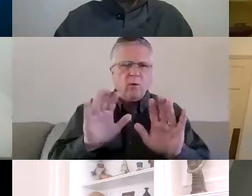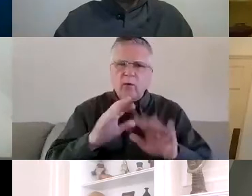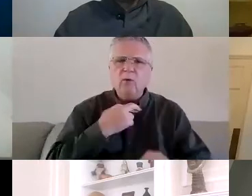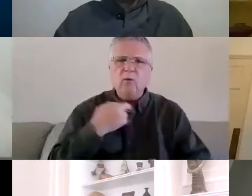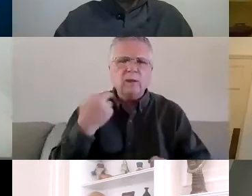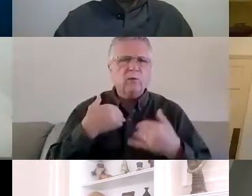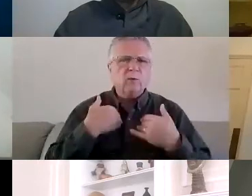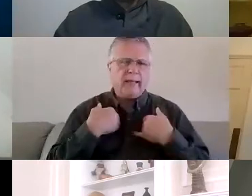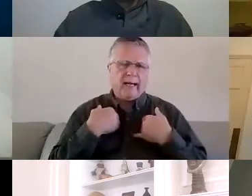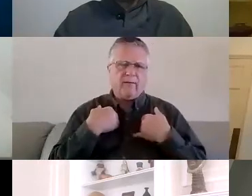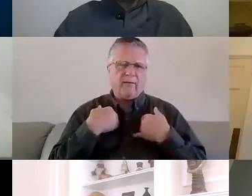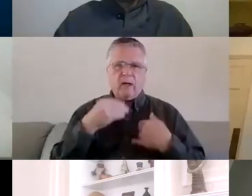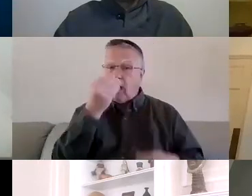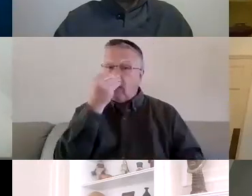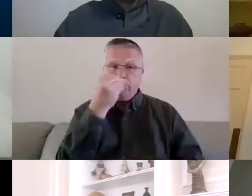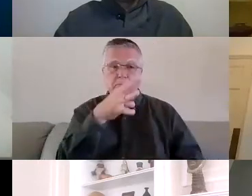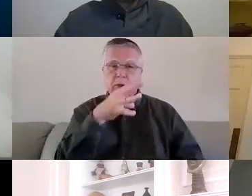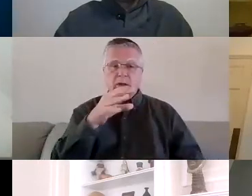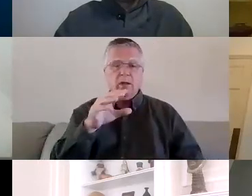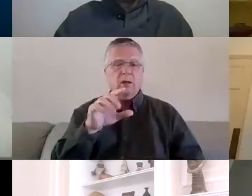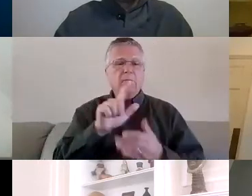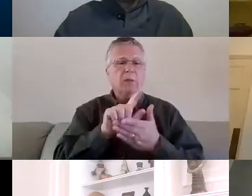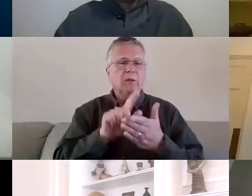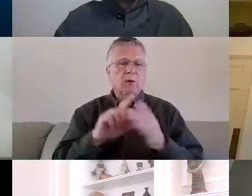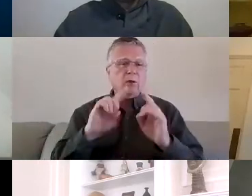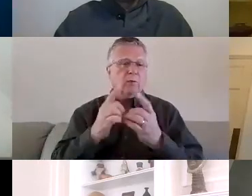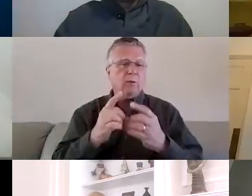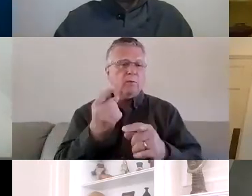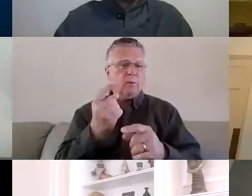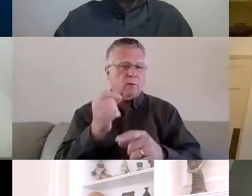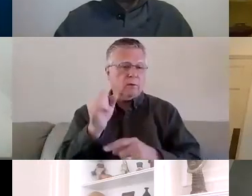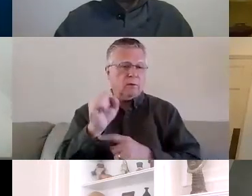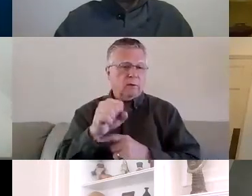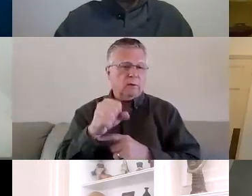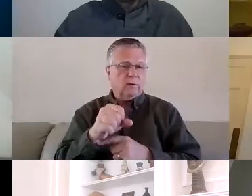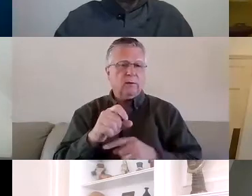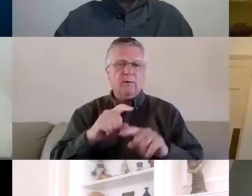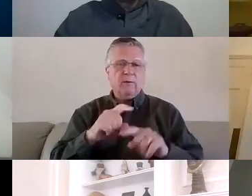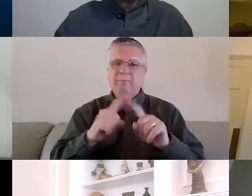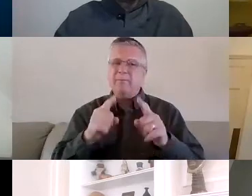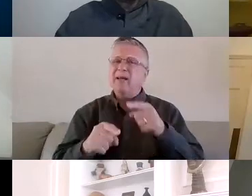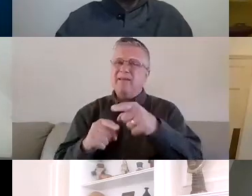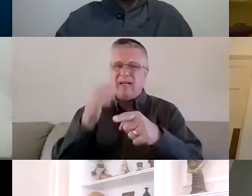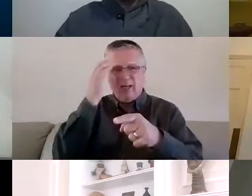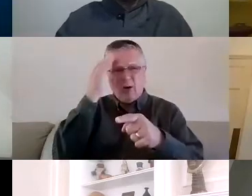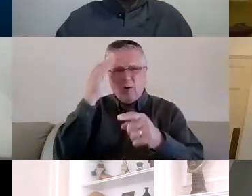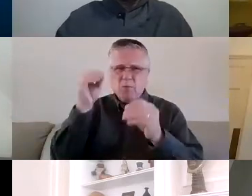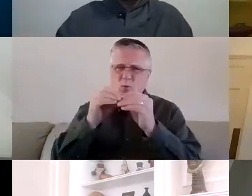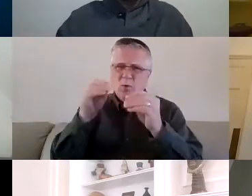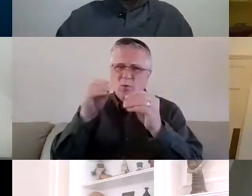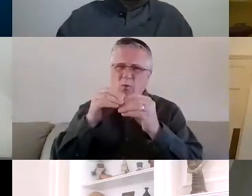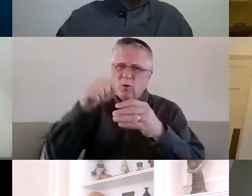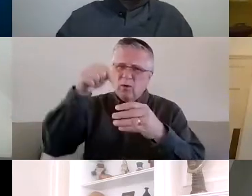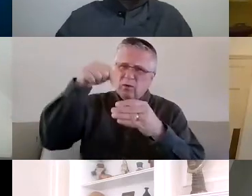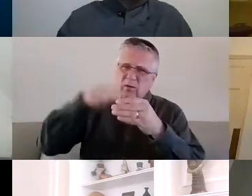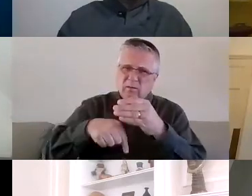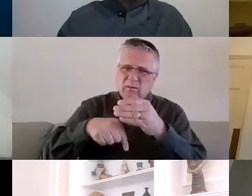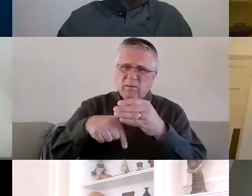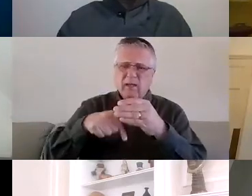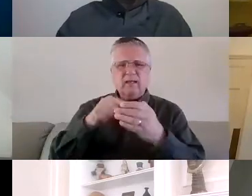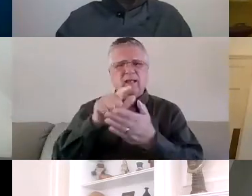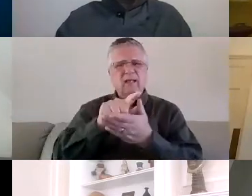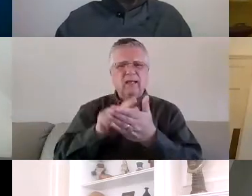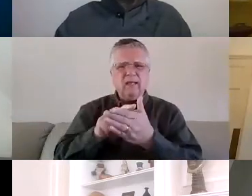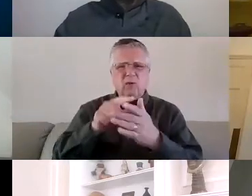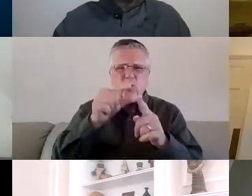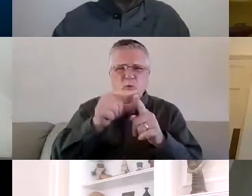Rev, I don't care about the law department, but I do know that they know a little bit more about the legal ease than I do,